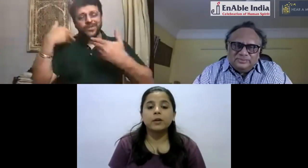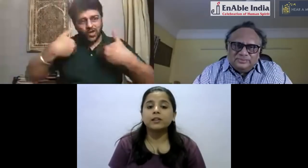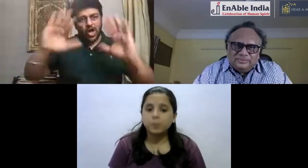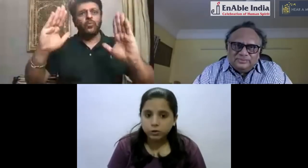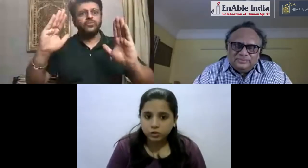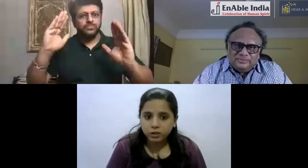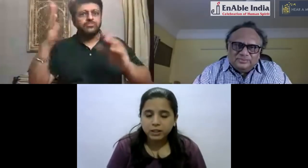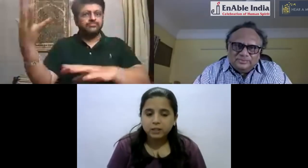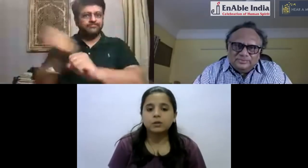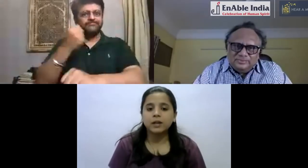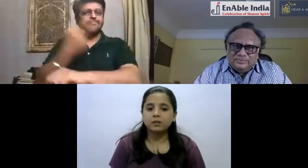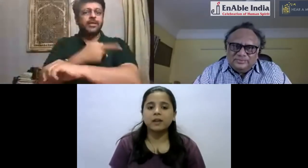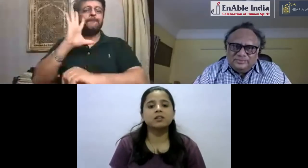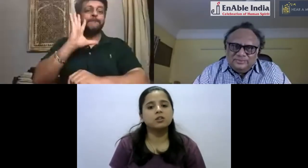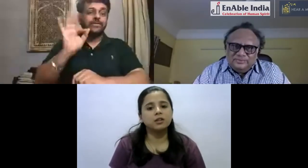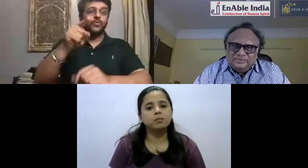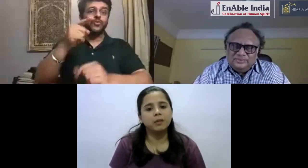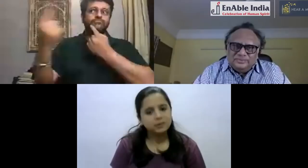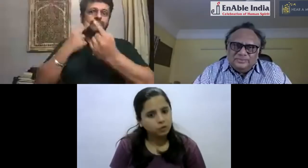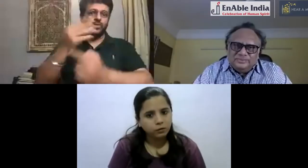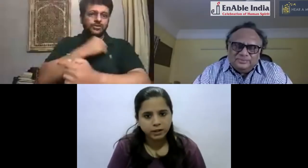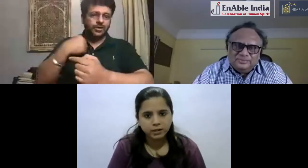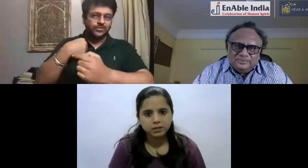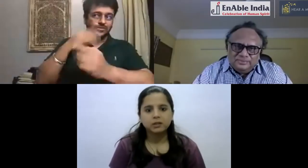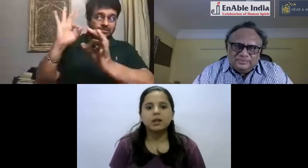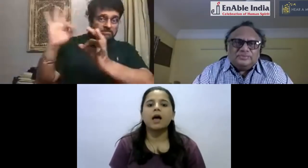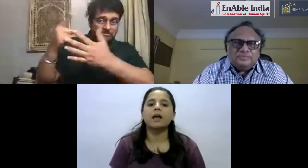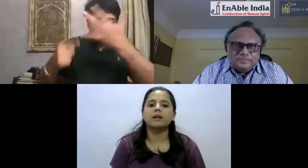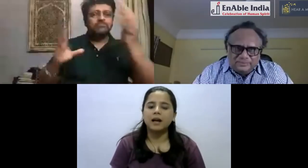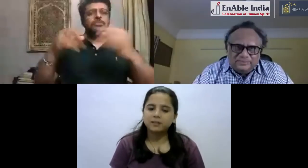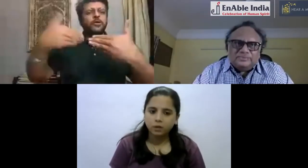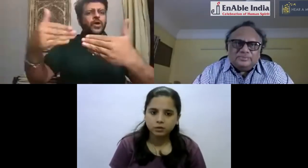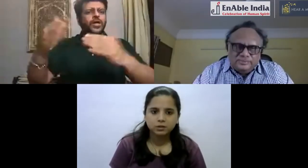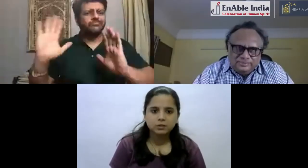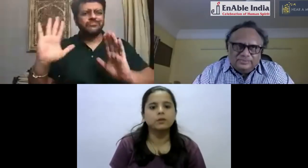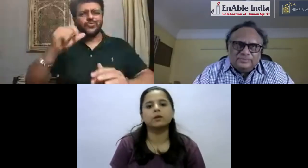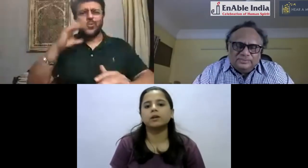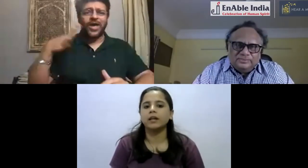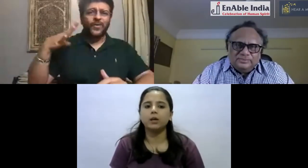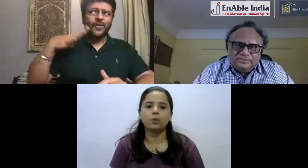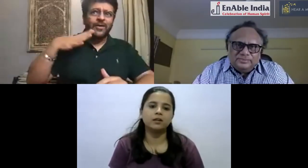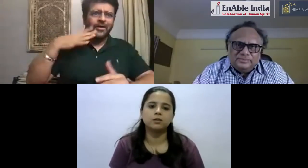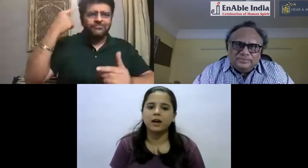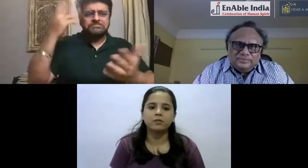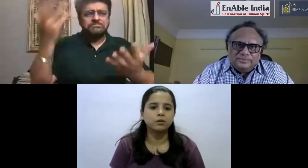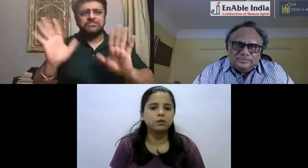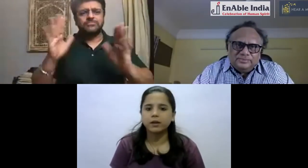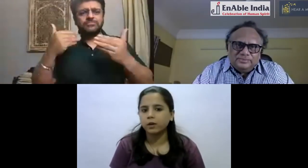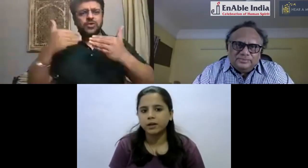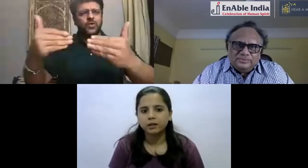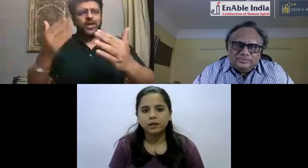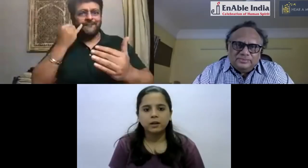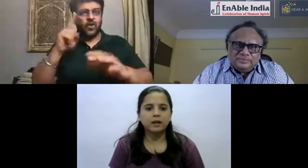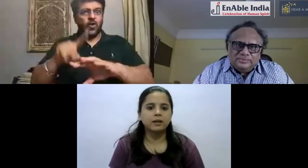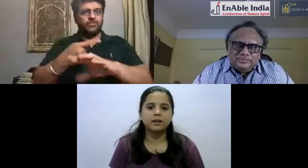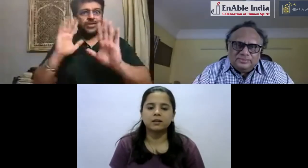if you get the opportunity to get the vaccination done, please go for it and ask the doctors for any queries you have. Don't wait for